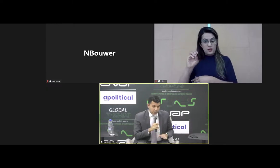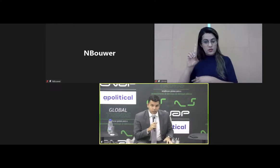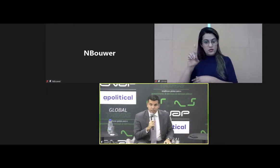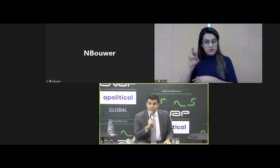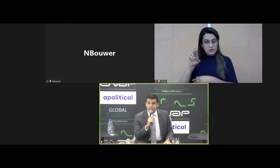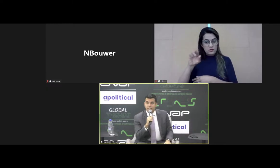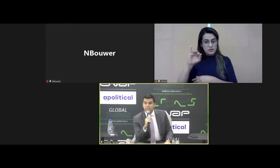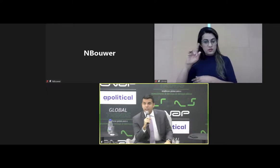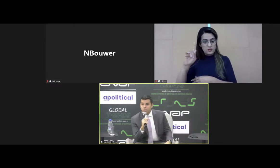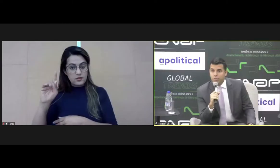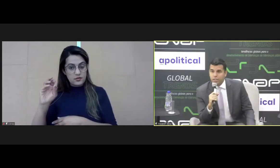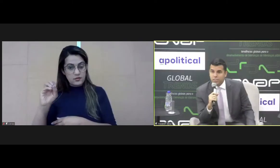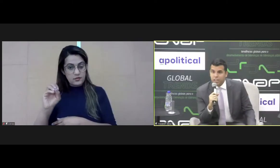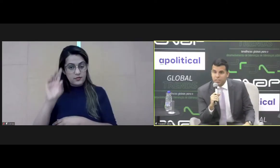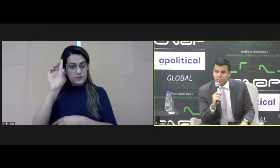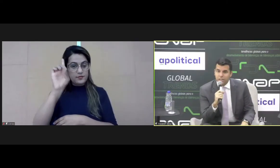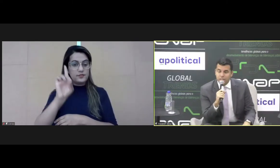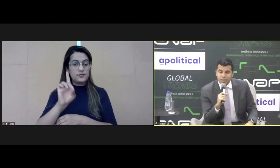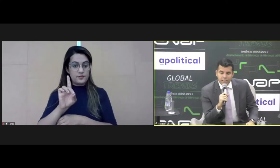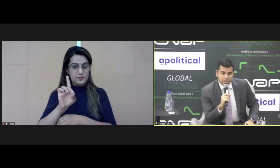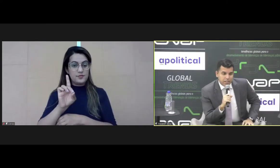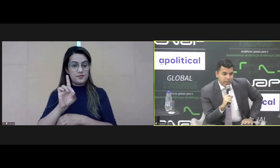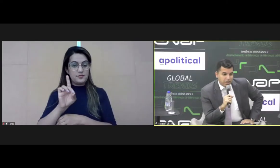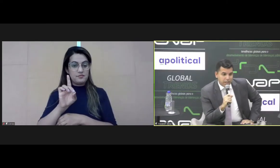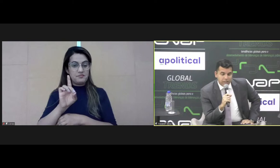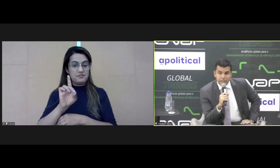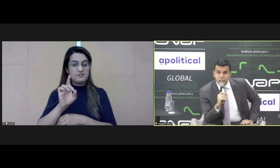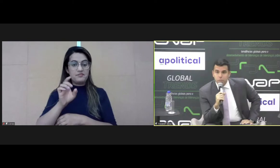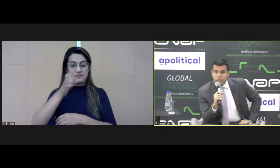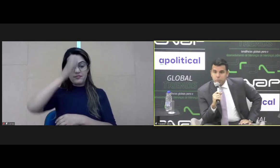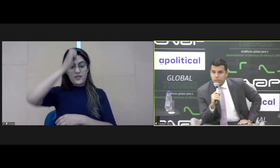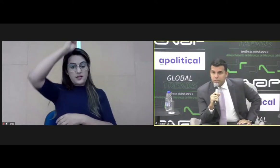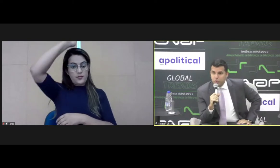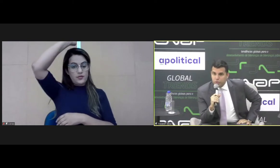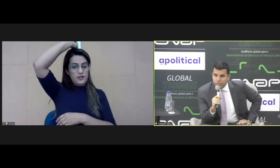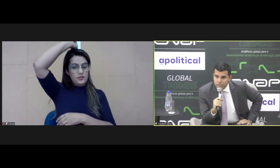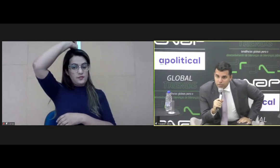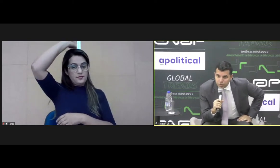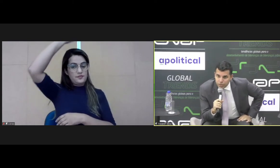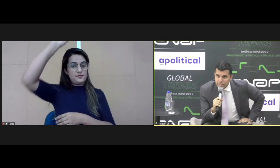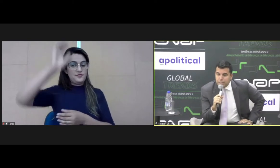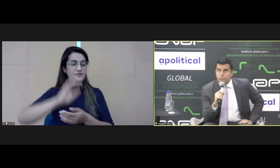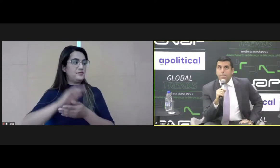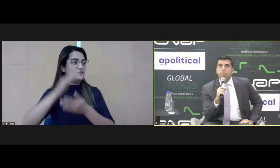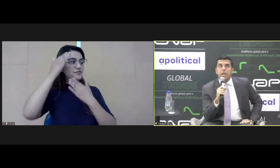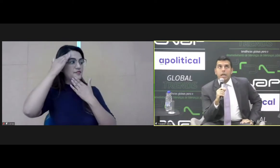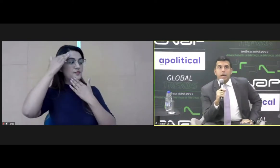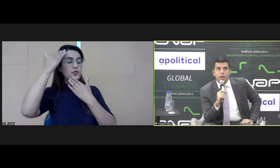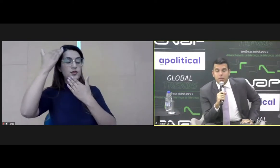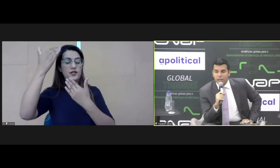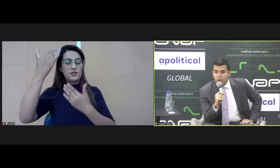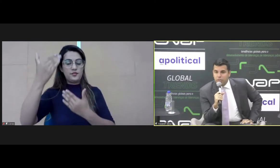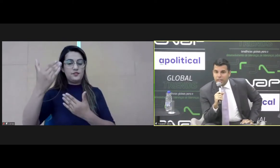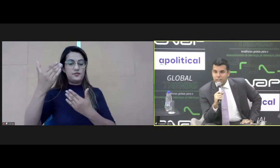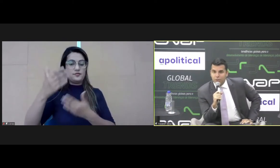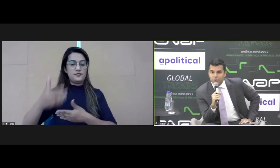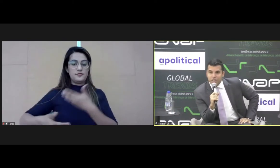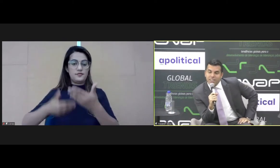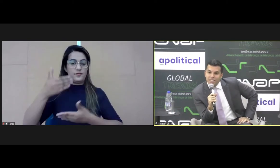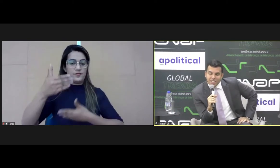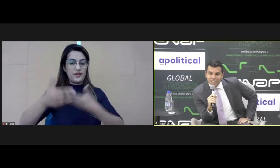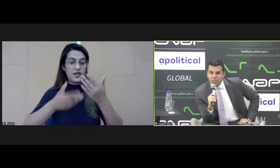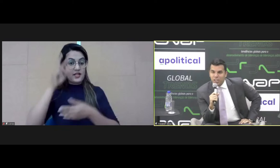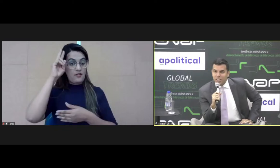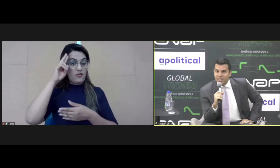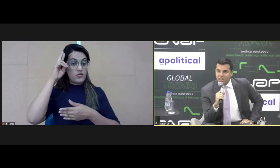appreciate a lot. Thank you for sharing your deep and important reflections with us. I love the idea of